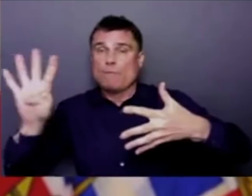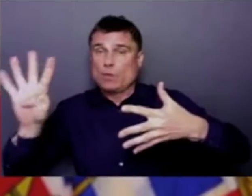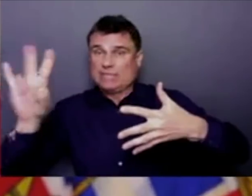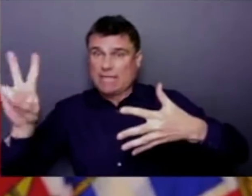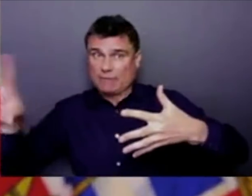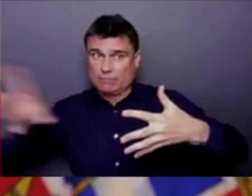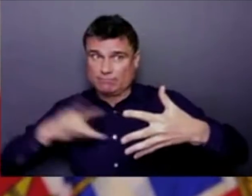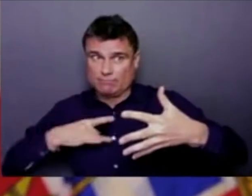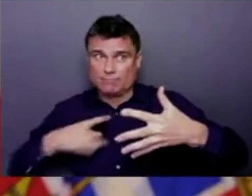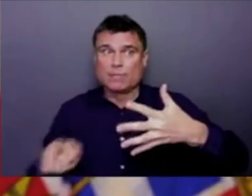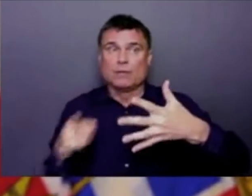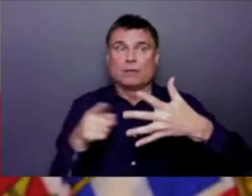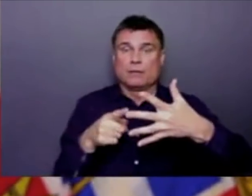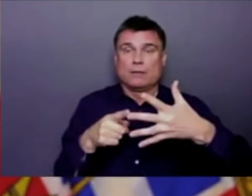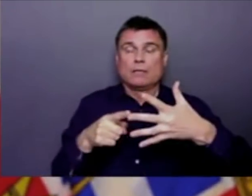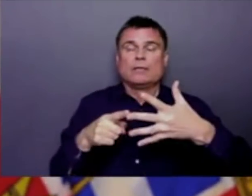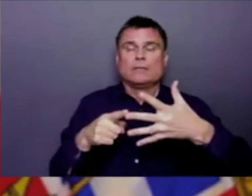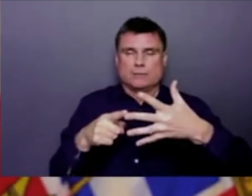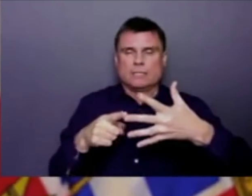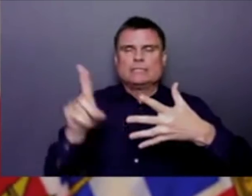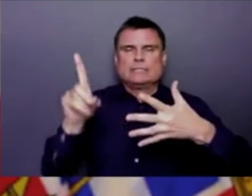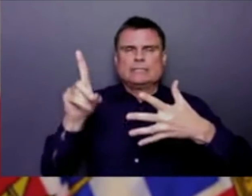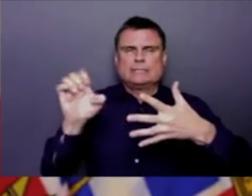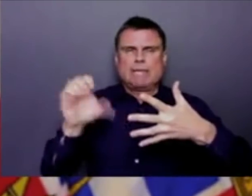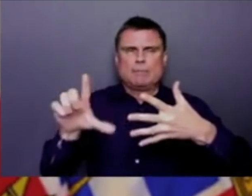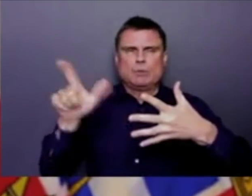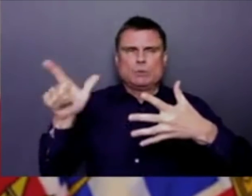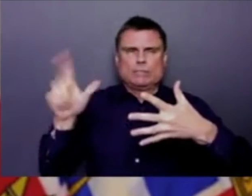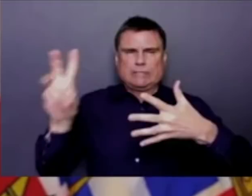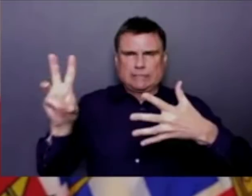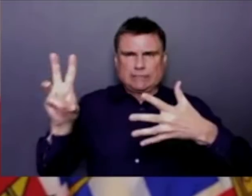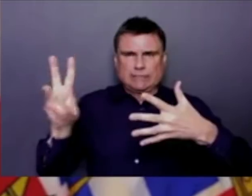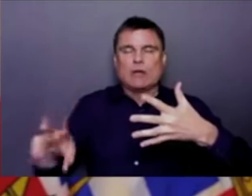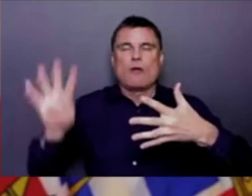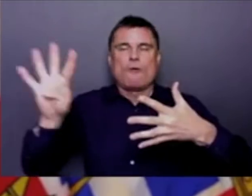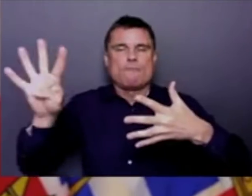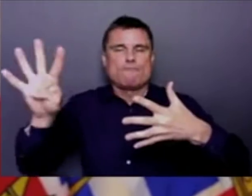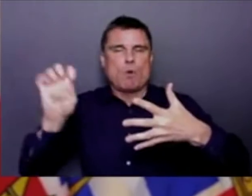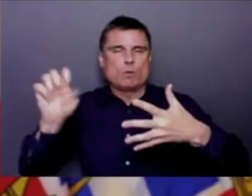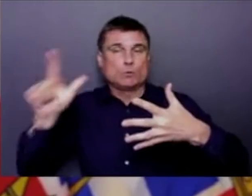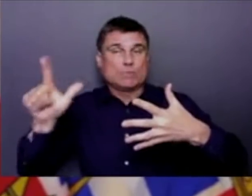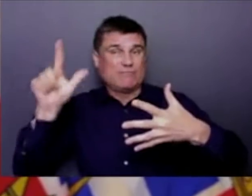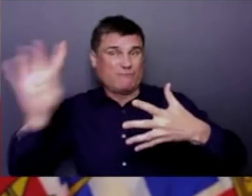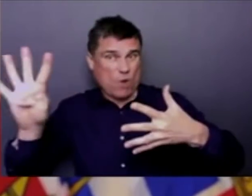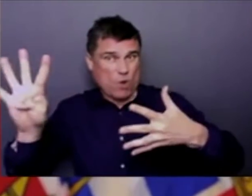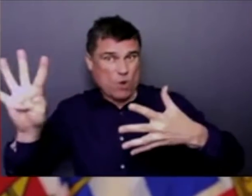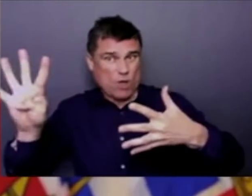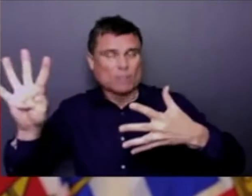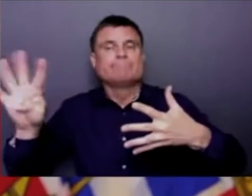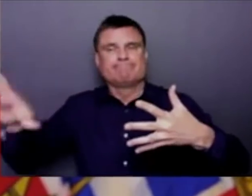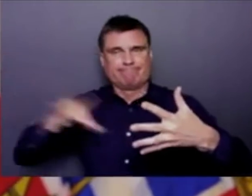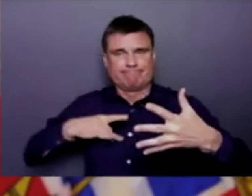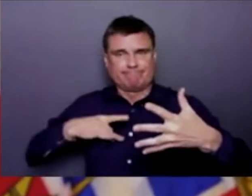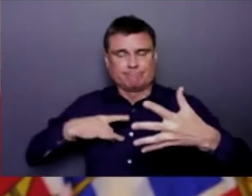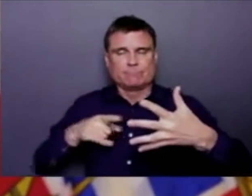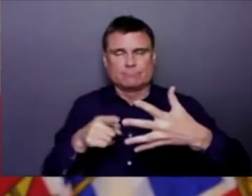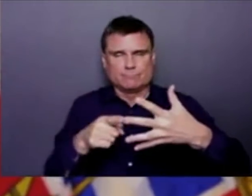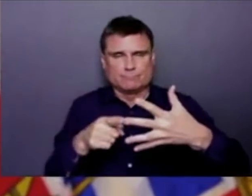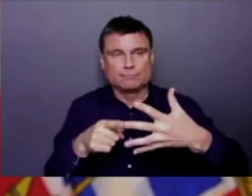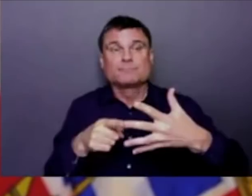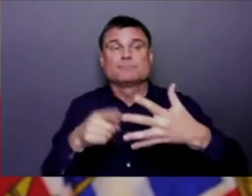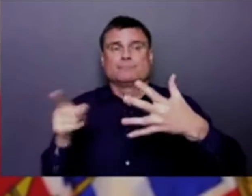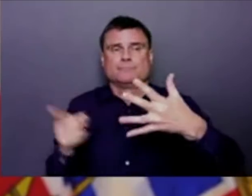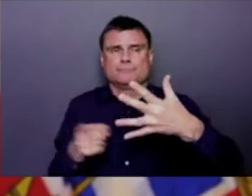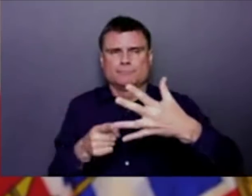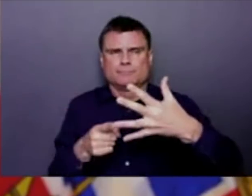From the 25th to the 26th, an additional 447 people were diagnosed with COVID-19. Between